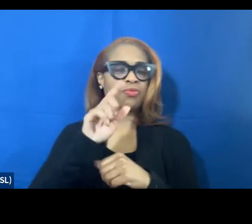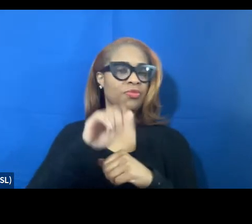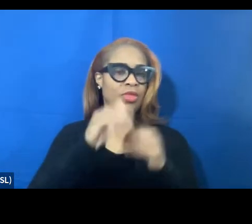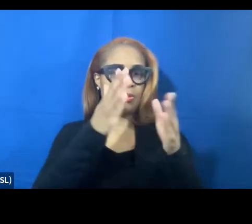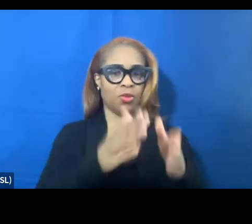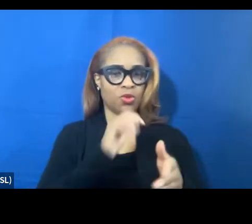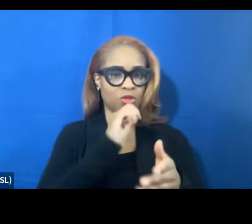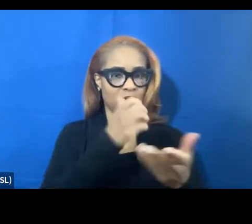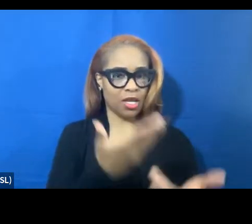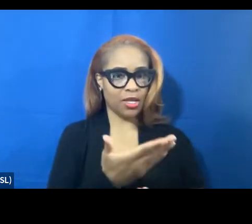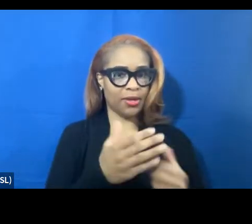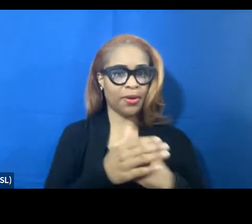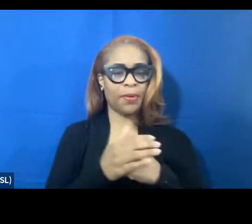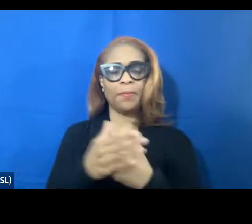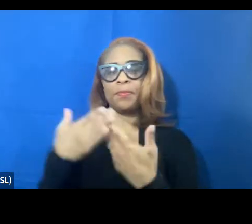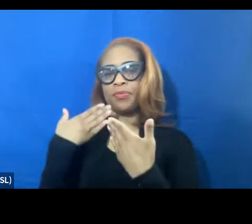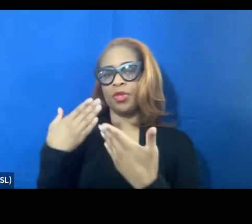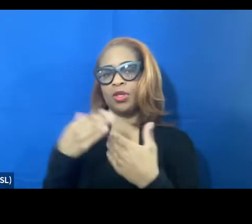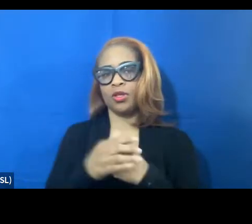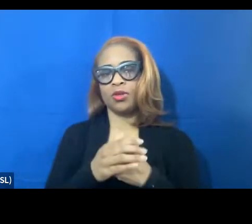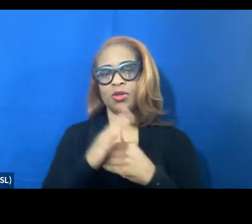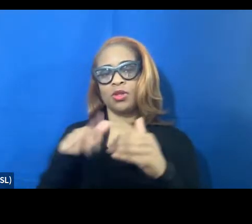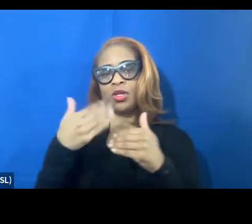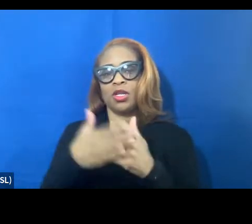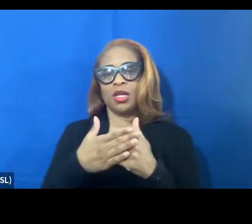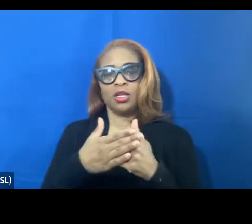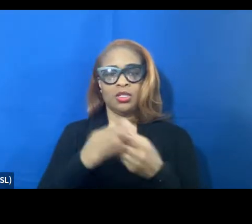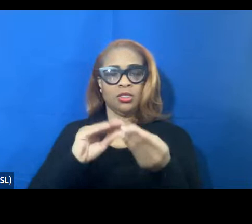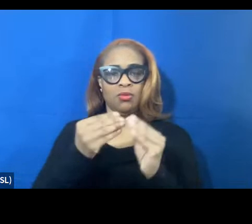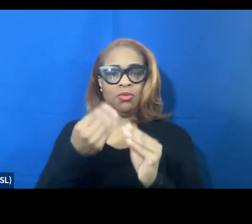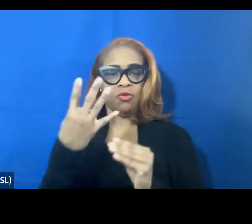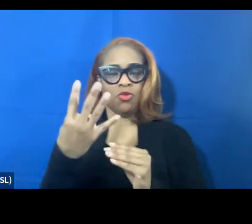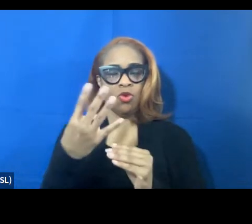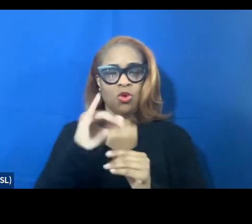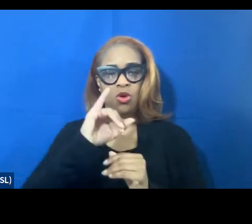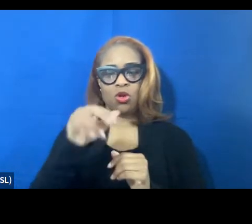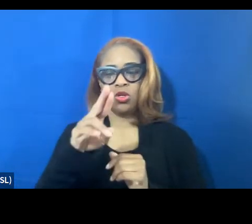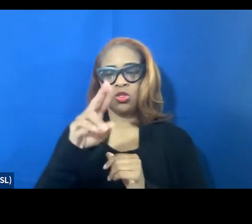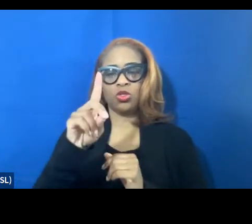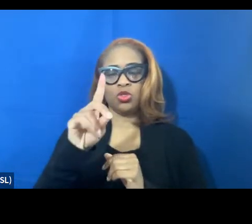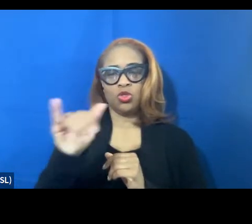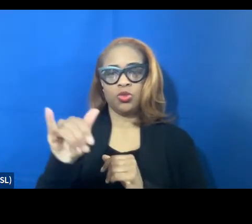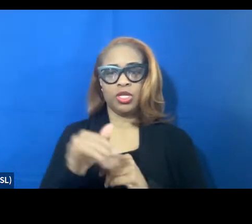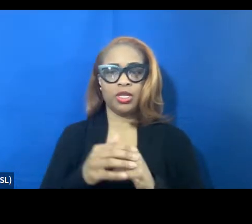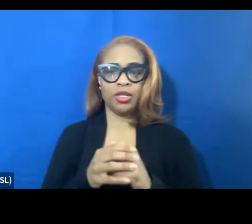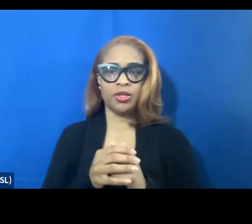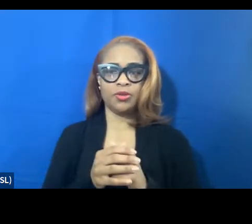present thank you um next in line's number four judy mega